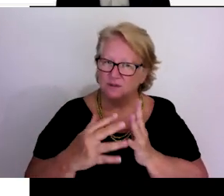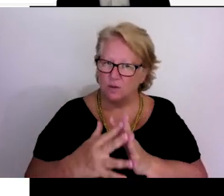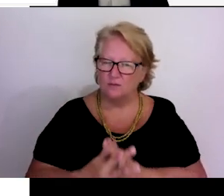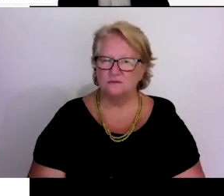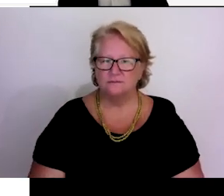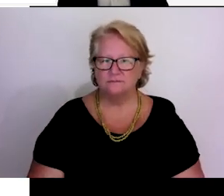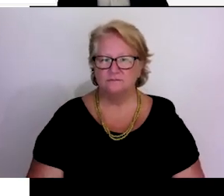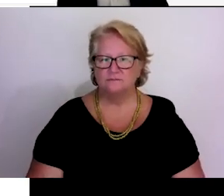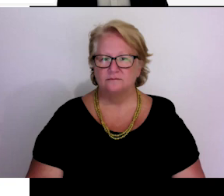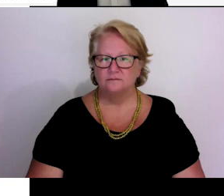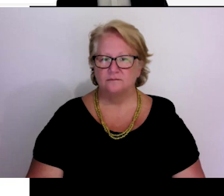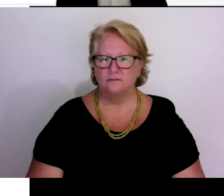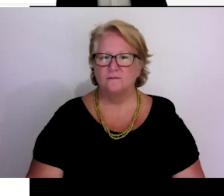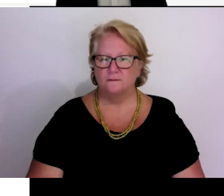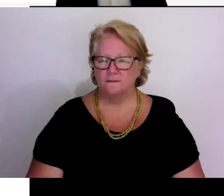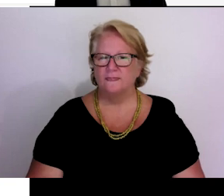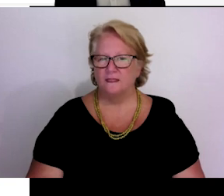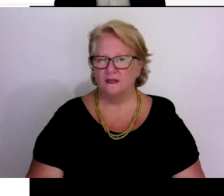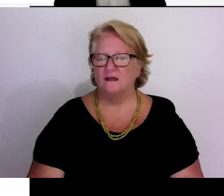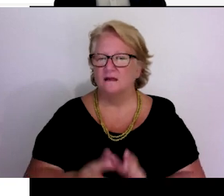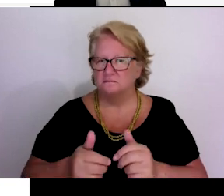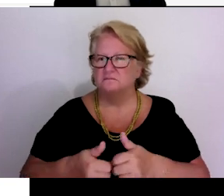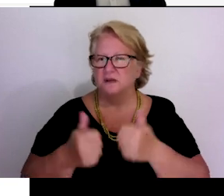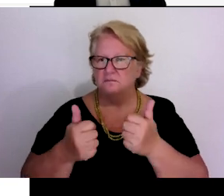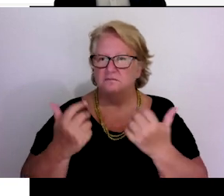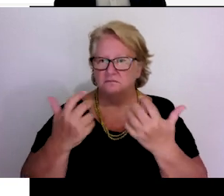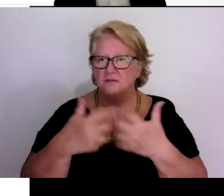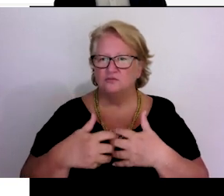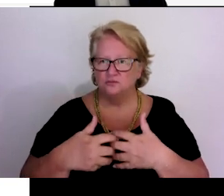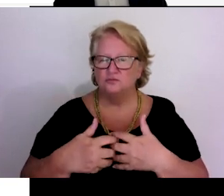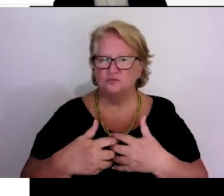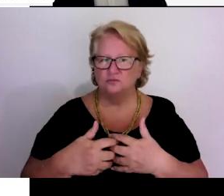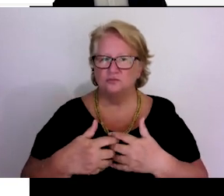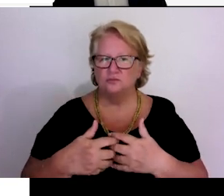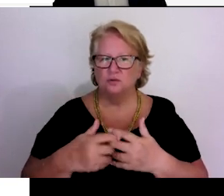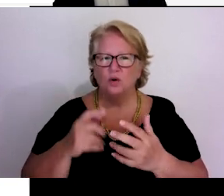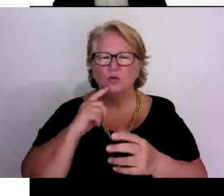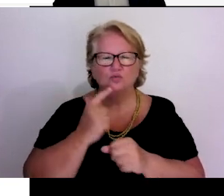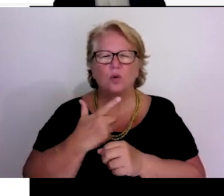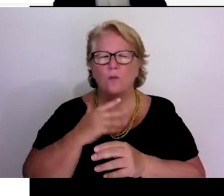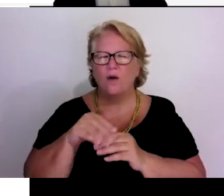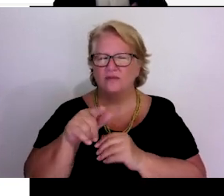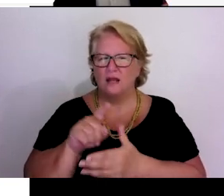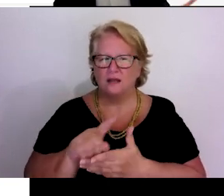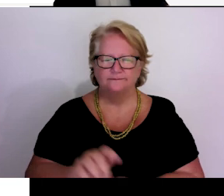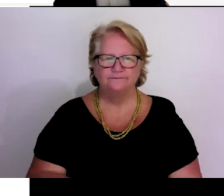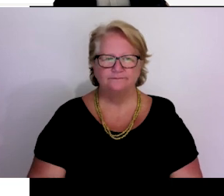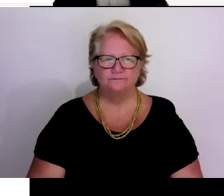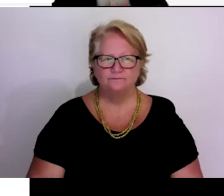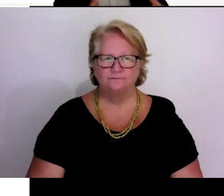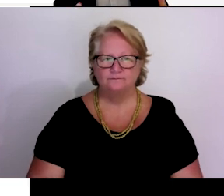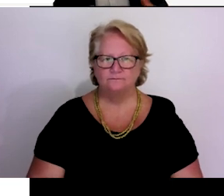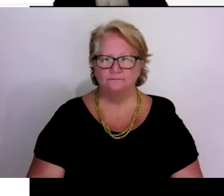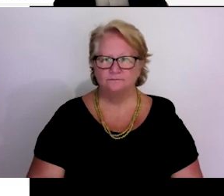Wales, and they were well matched. And I will talk a little bit more about that. Well matched,